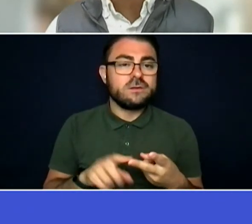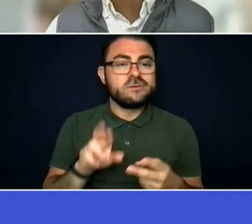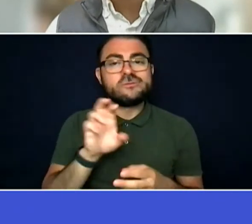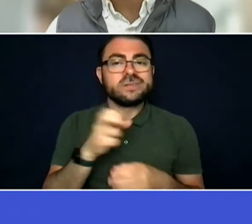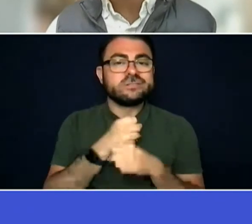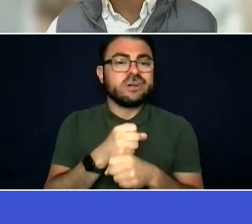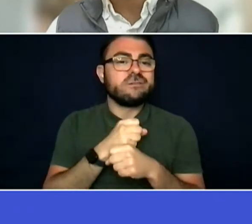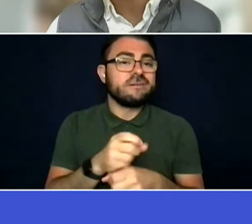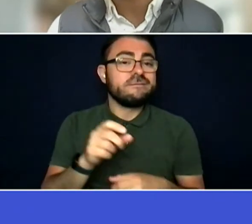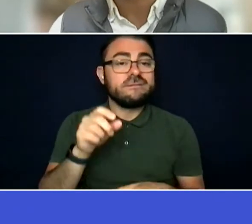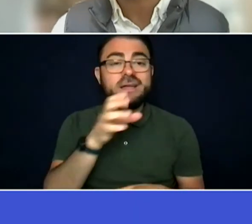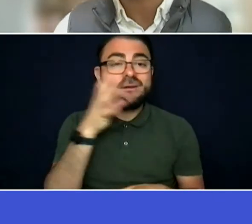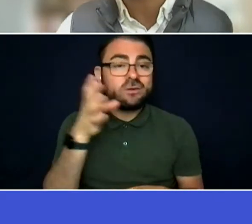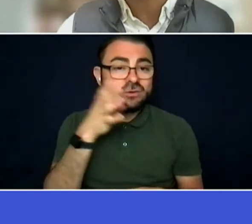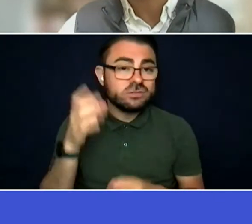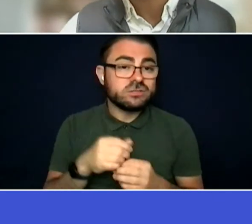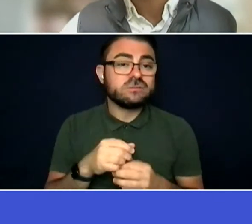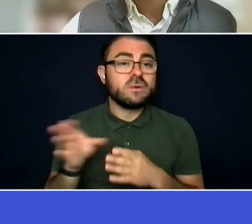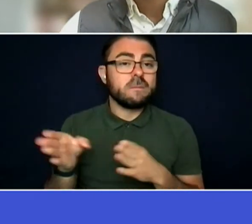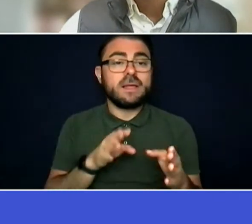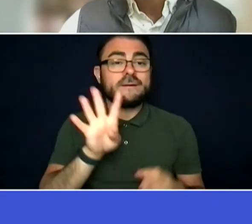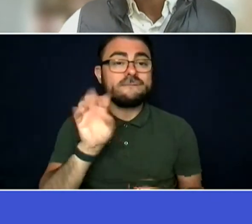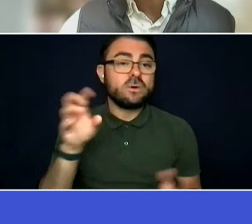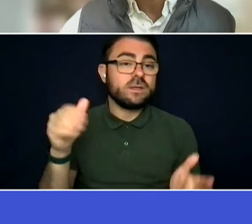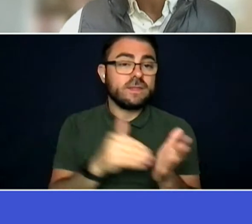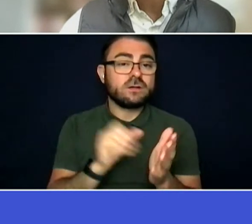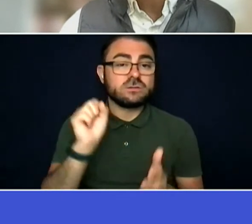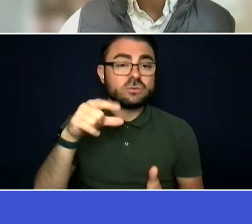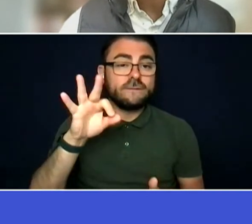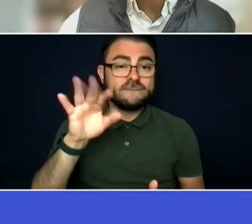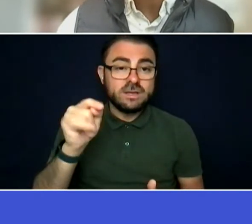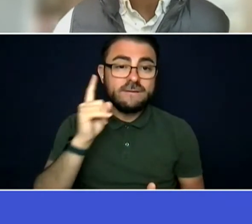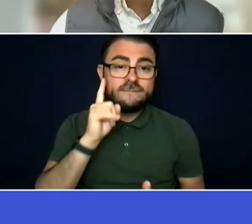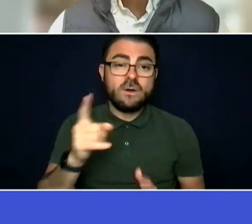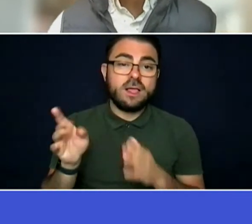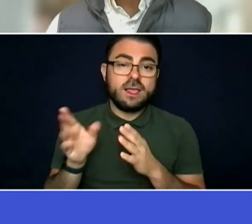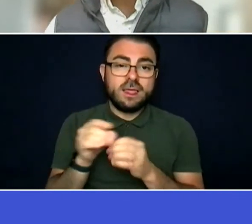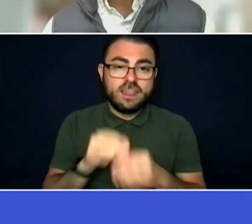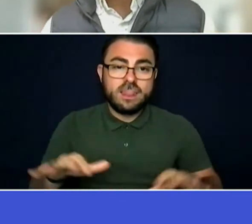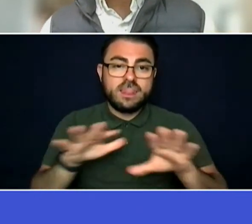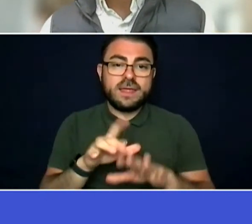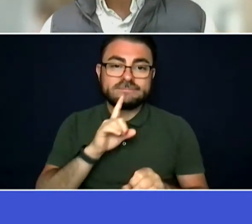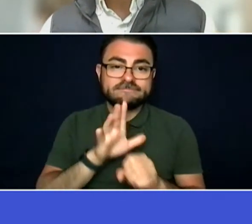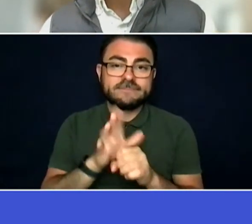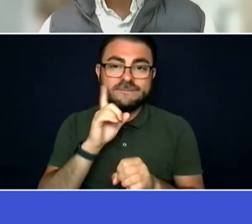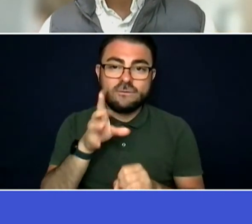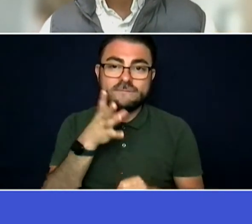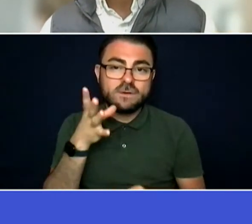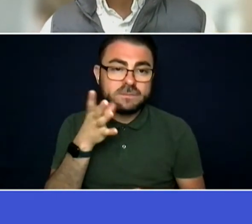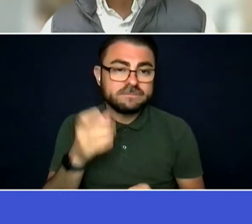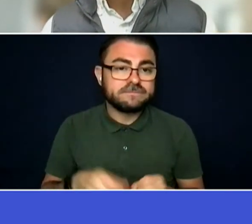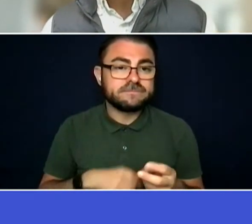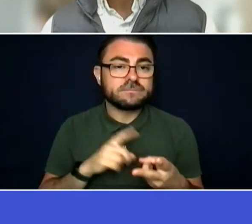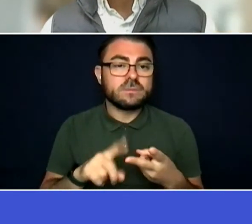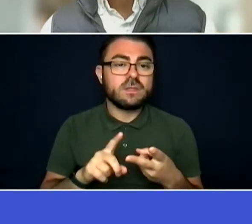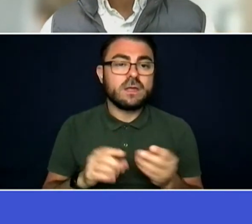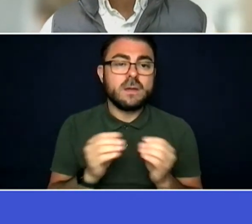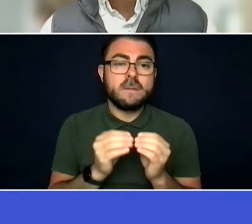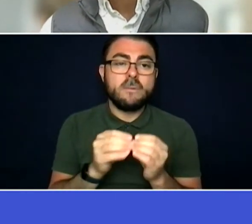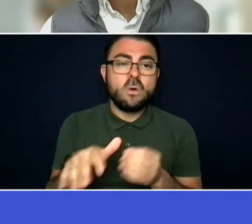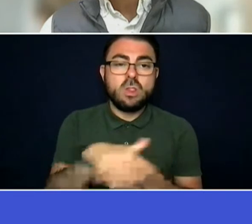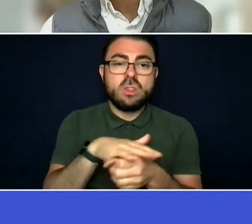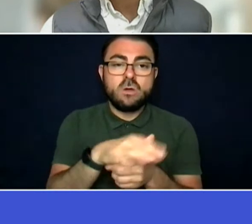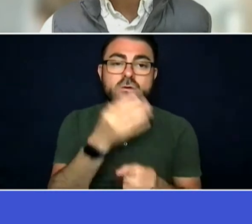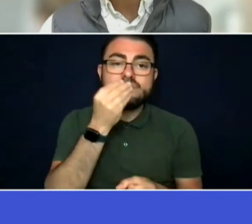feet of land dedicated to regenerative urban agriculture, as well as increase more local food production on urban farms and backyard and community